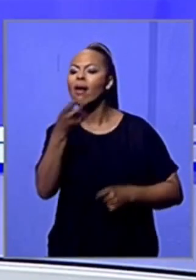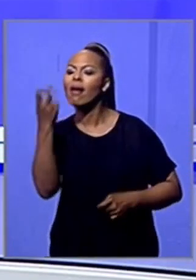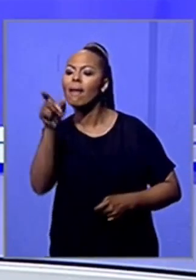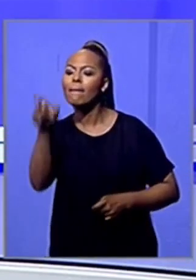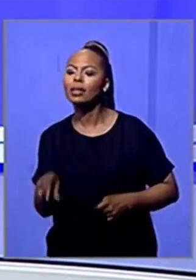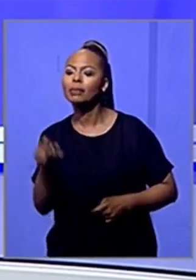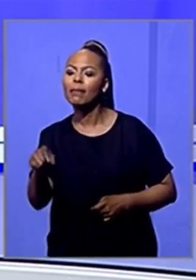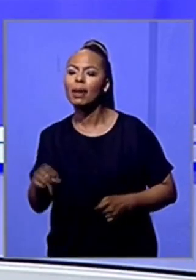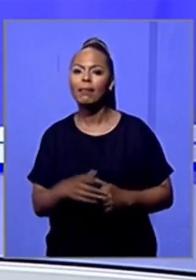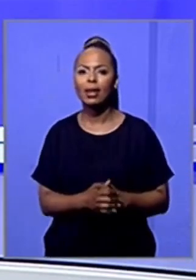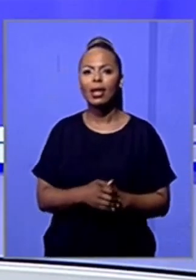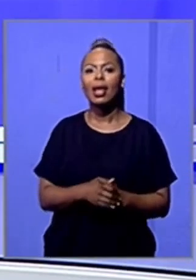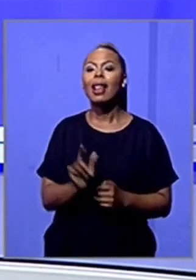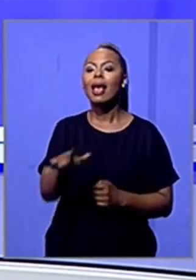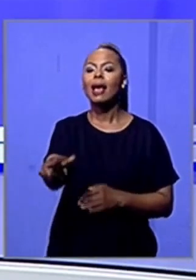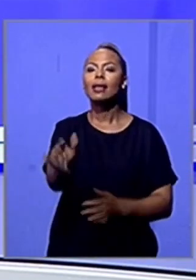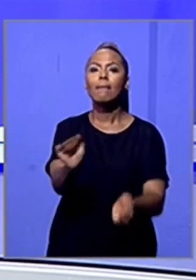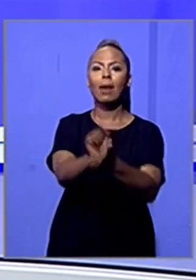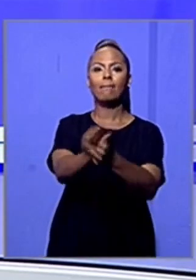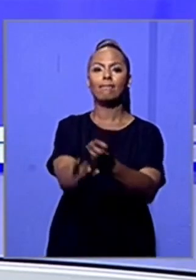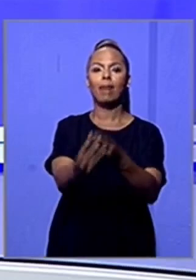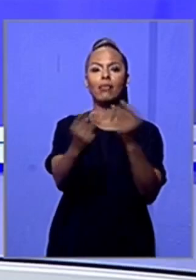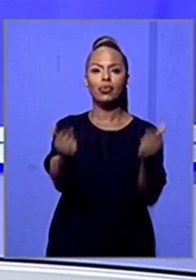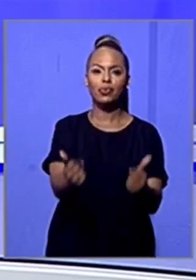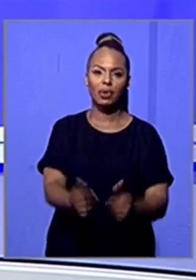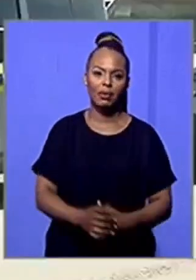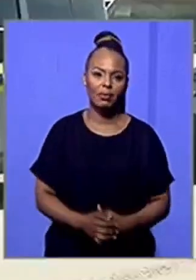melaelwa yo morago a neng a tshwarwa.